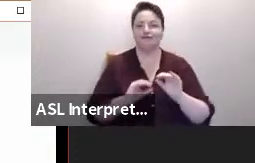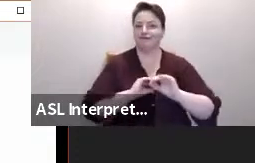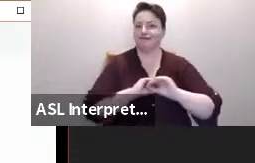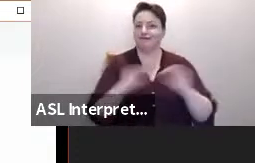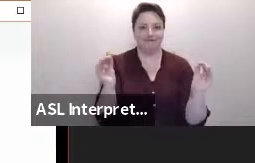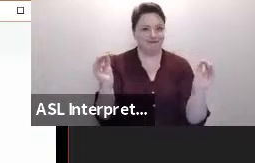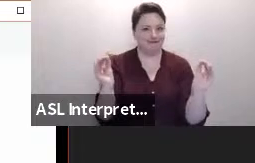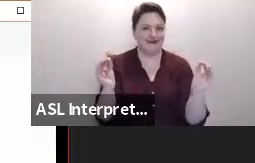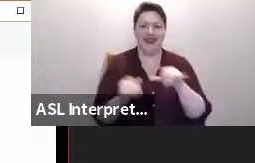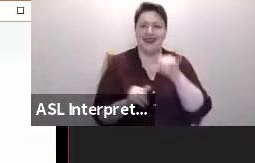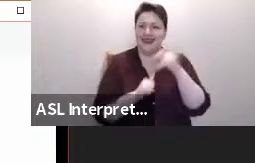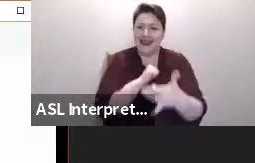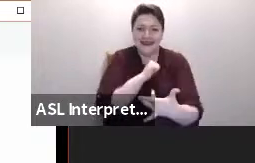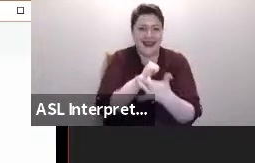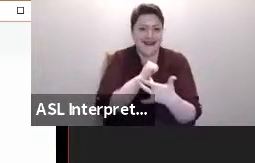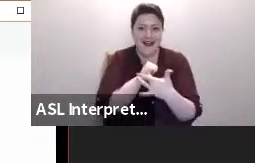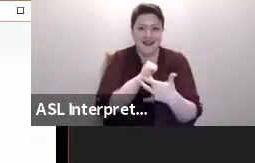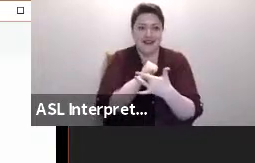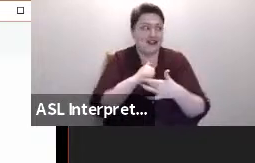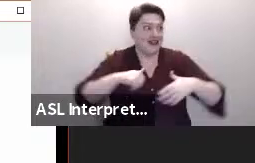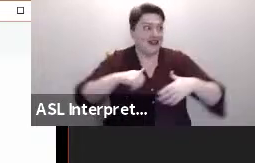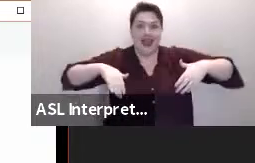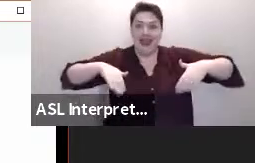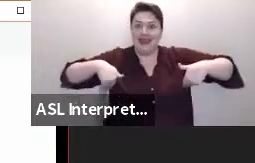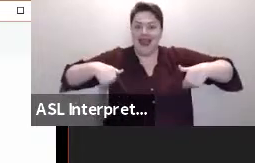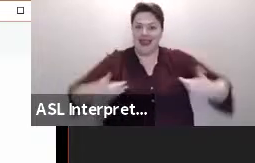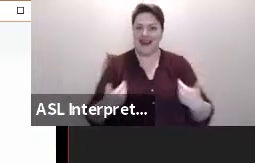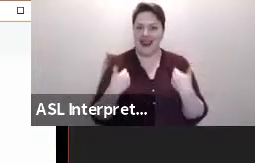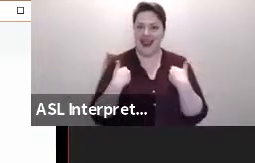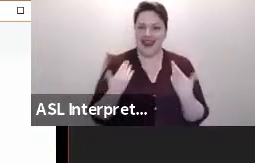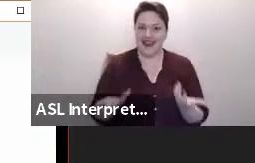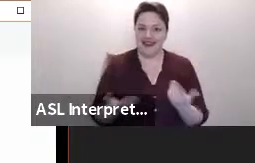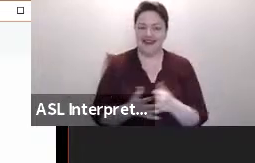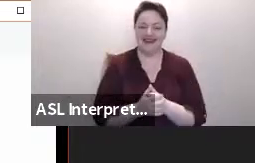have that technology as yet. And